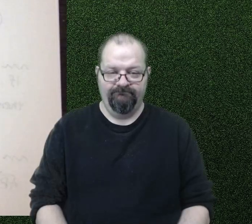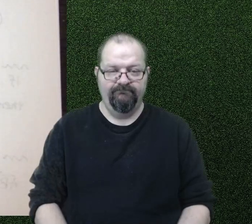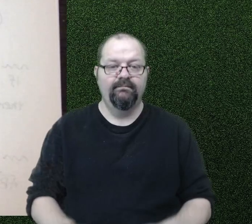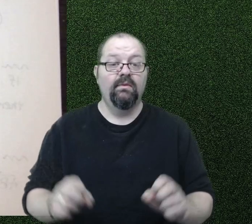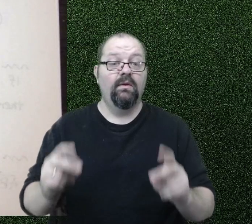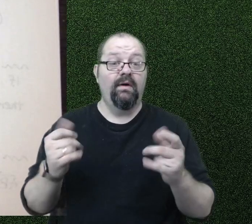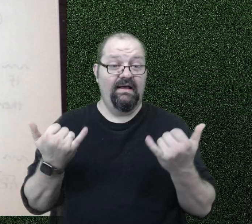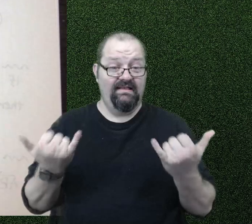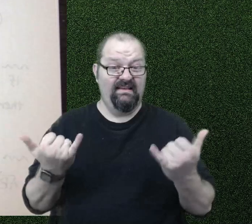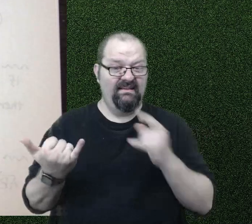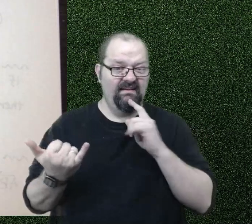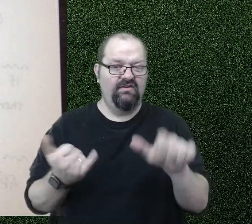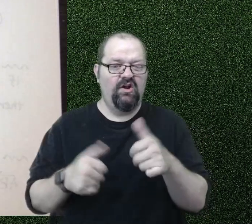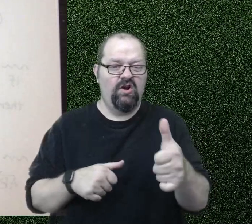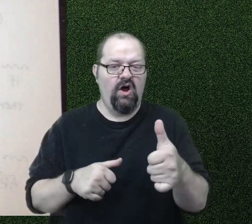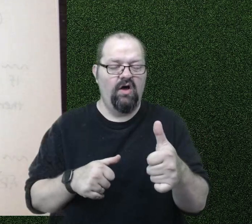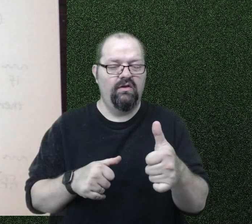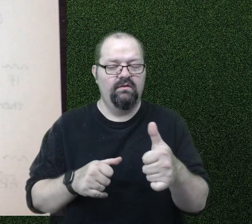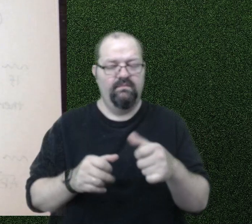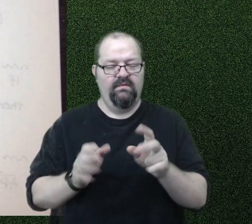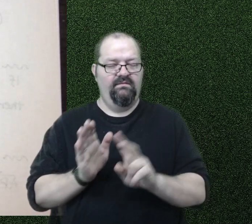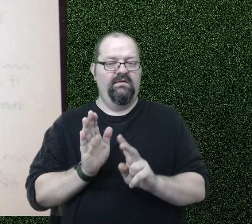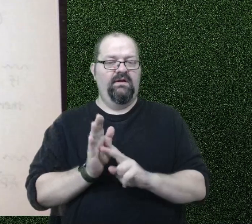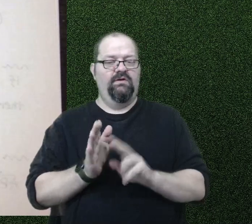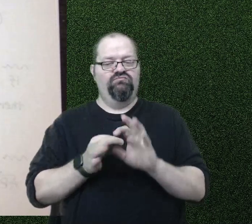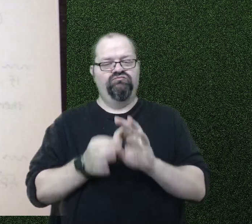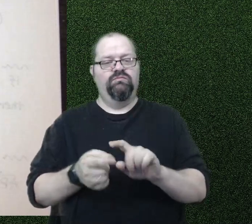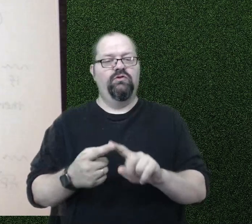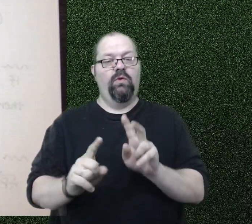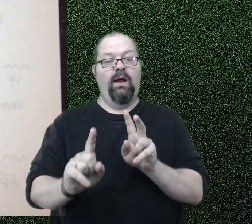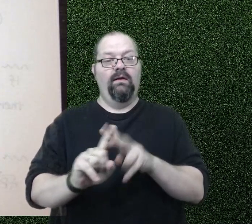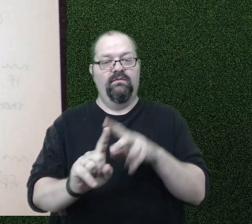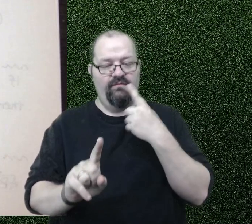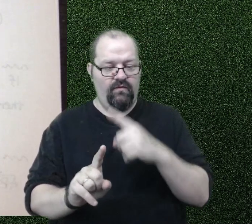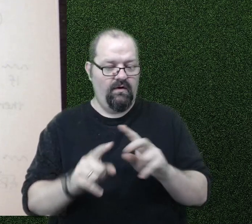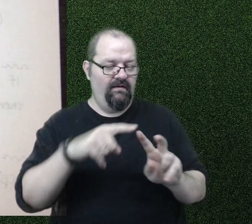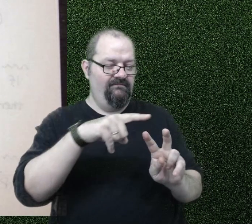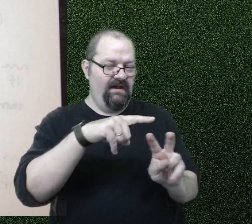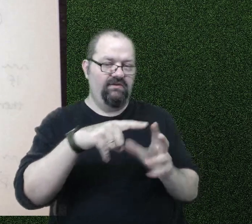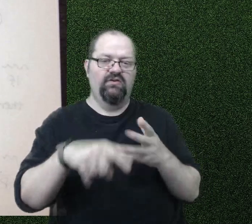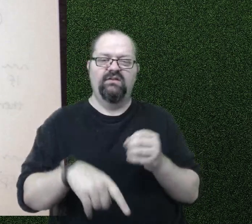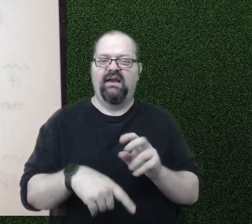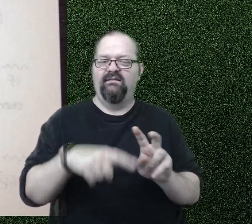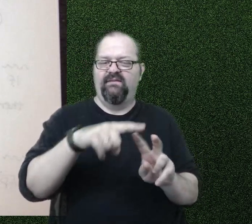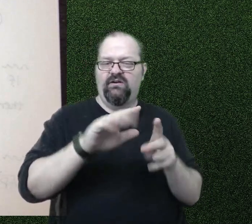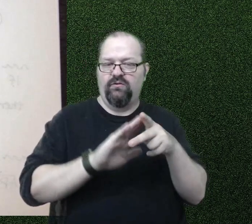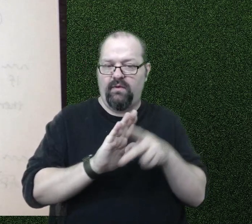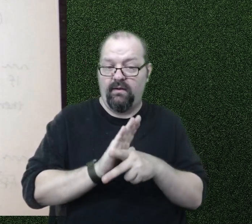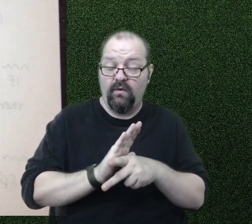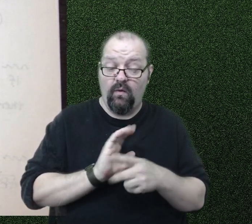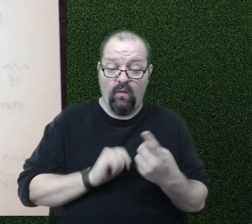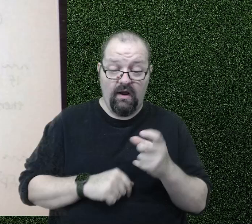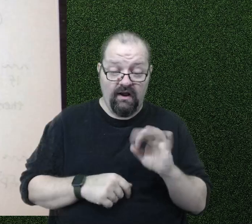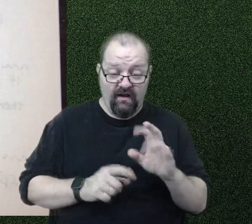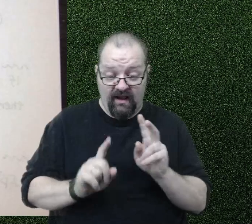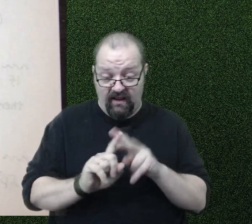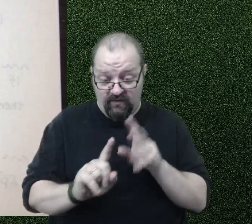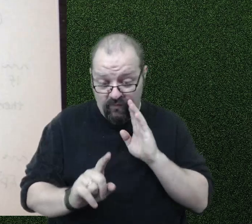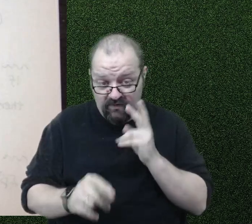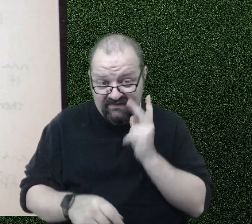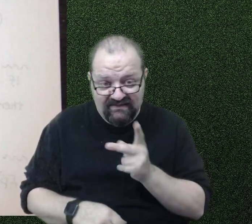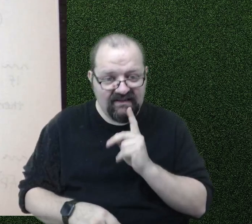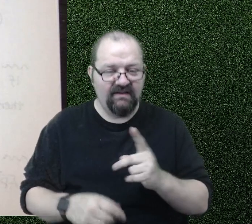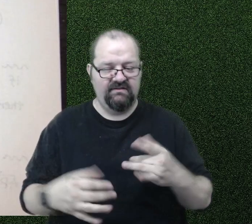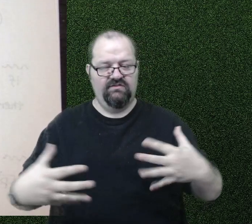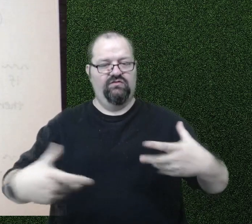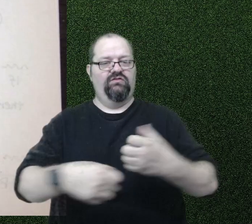Okay, so this is another video about applications of vectors and vector properties. And one of the applications that you'll see is a sum of